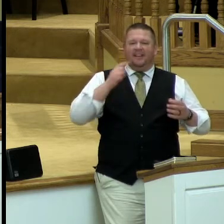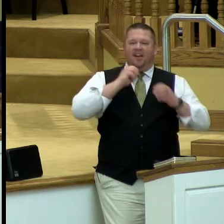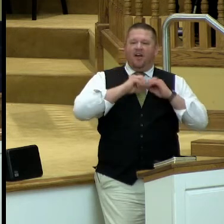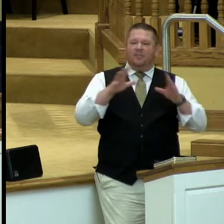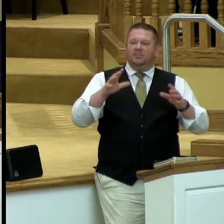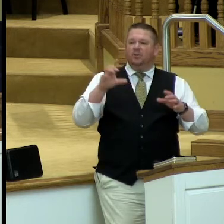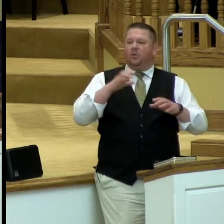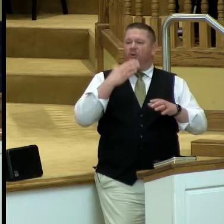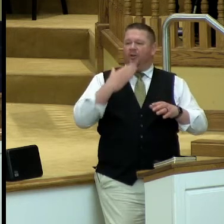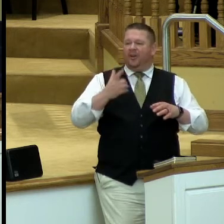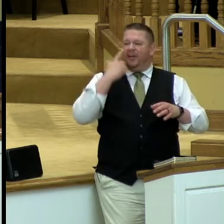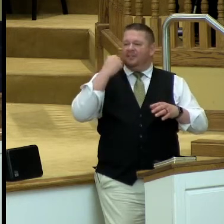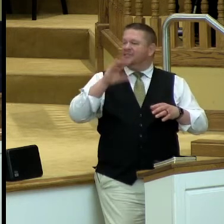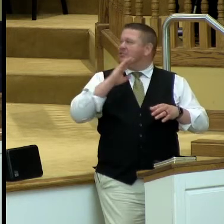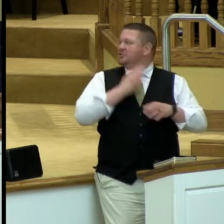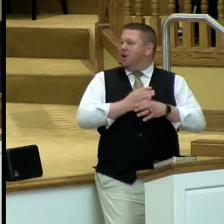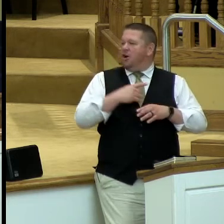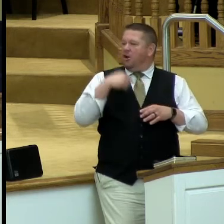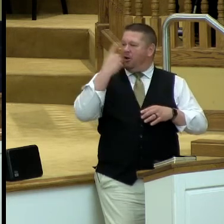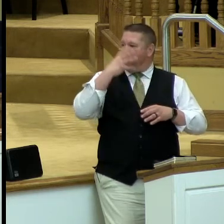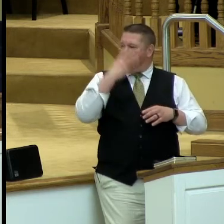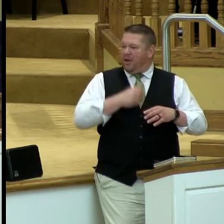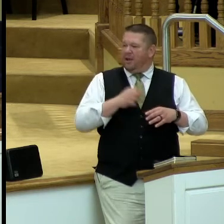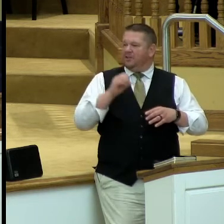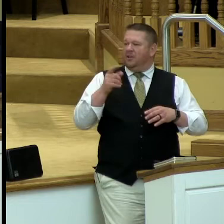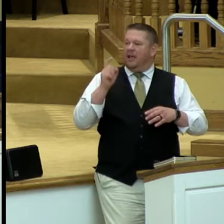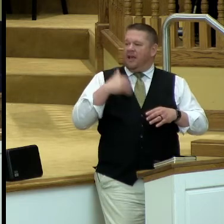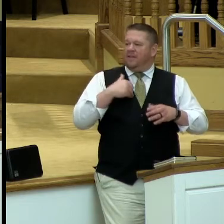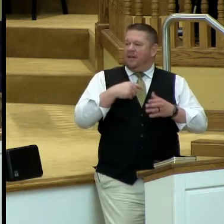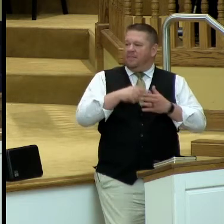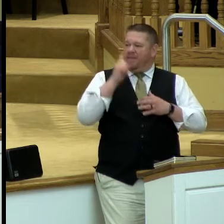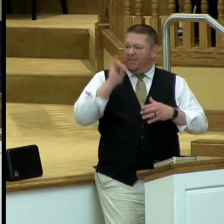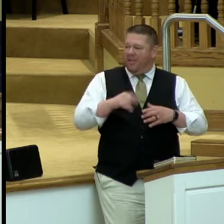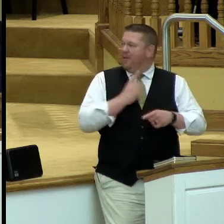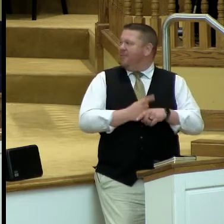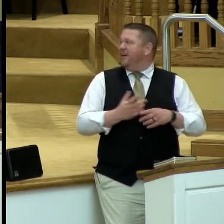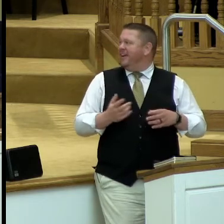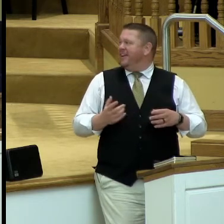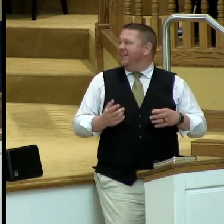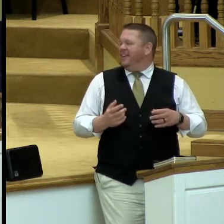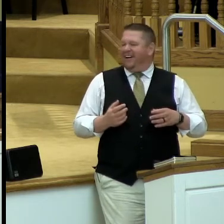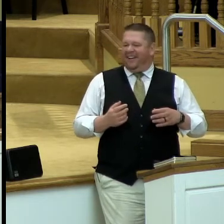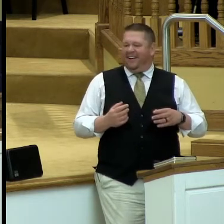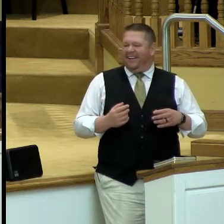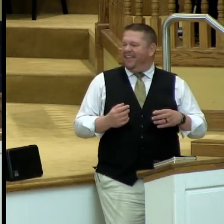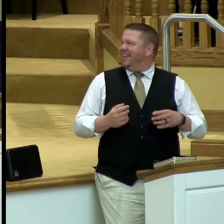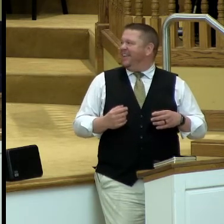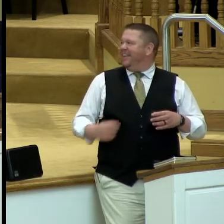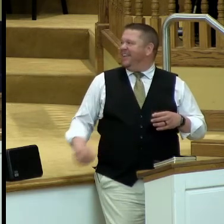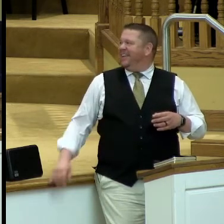He's obviously doing good because his daughters look really pretty, so they've got to pay for that, right?